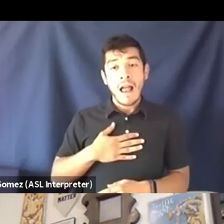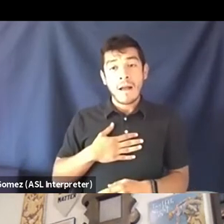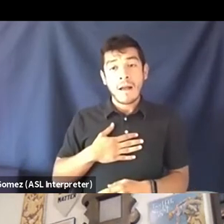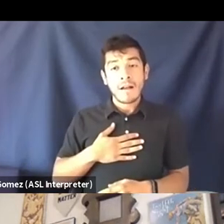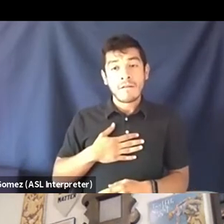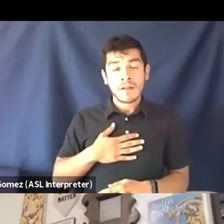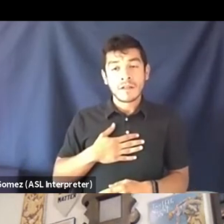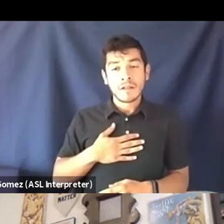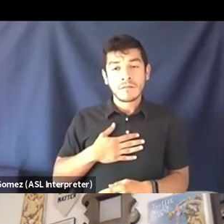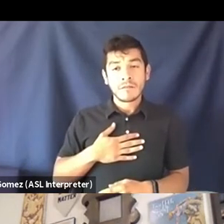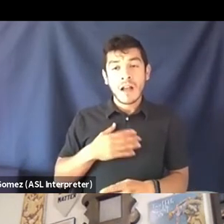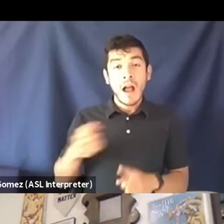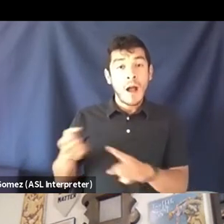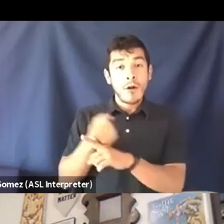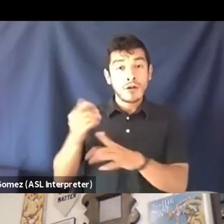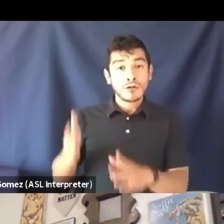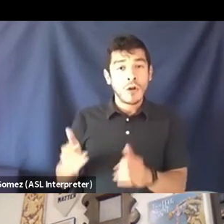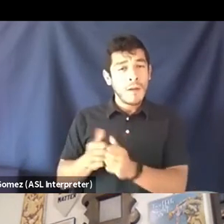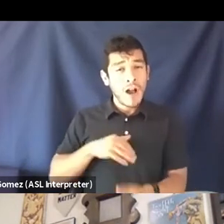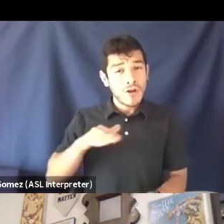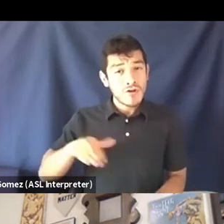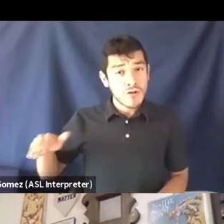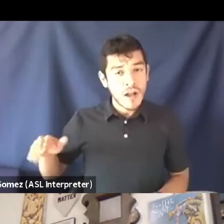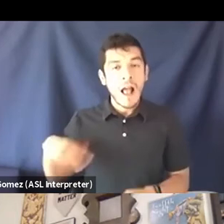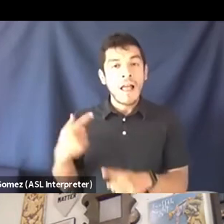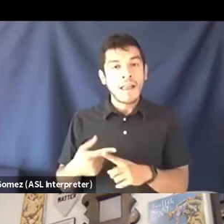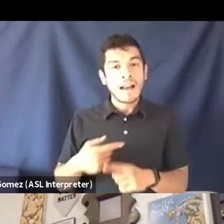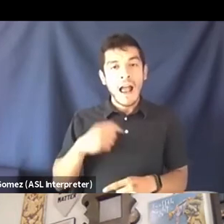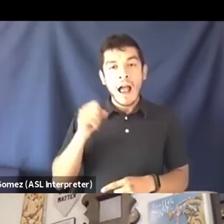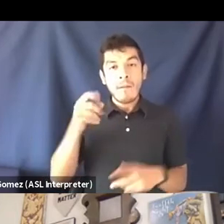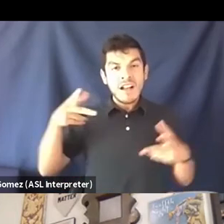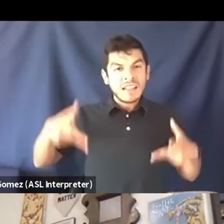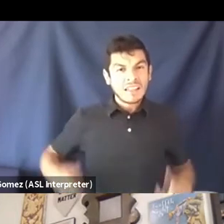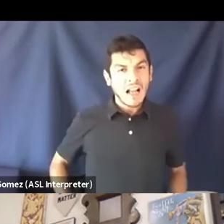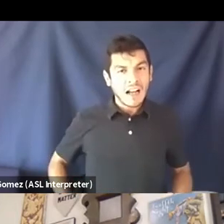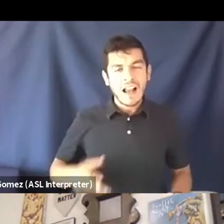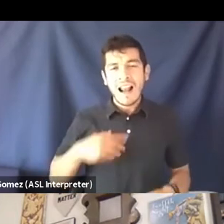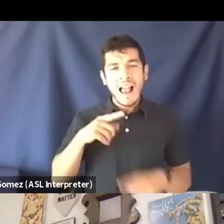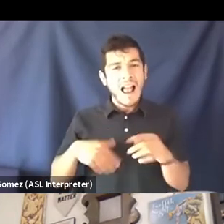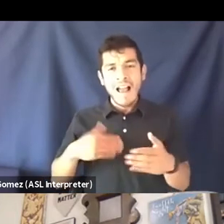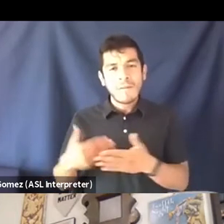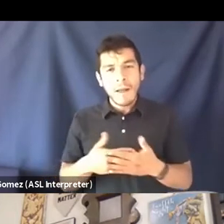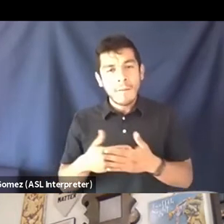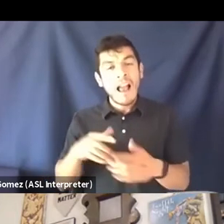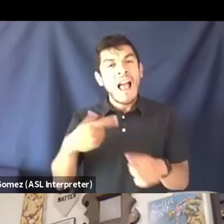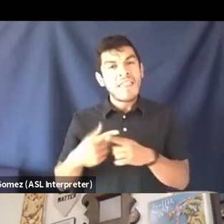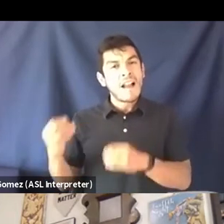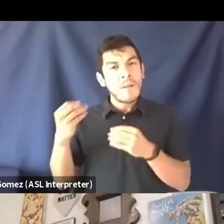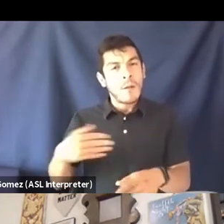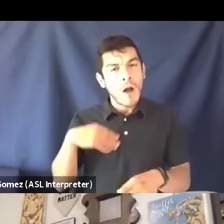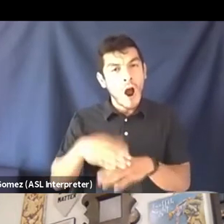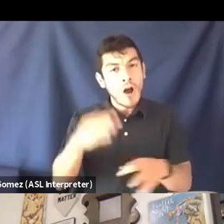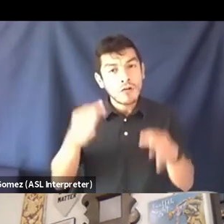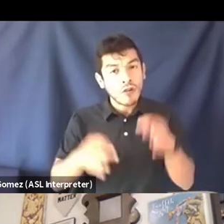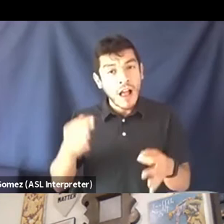protecting myself and my abuser with my children, then I'm sterilized, and to be placed back on trial again, where's that